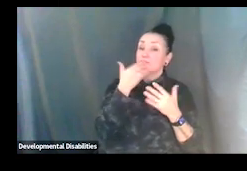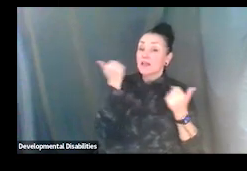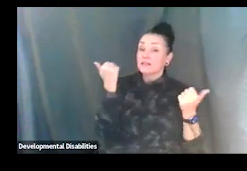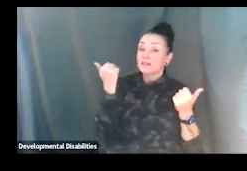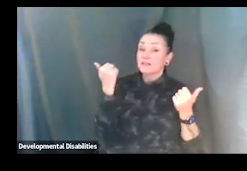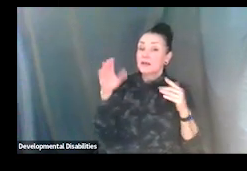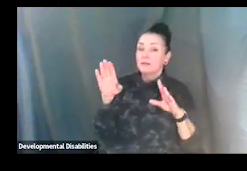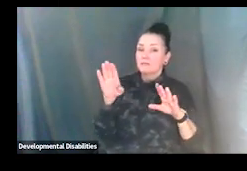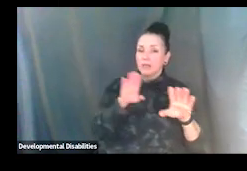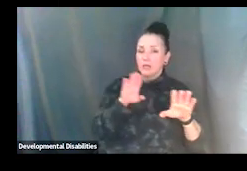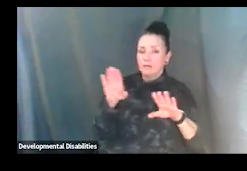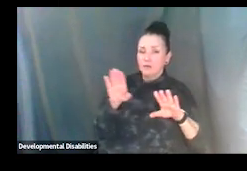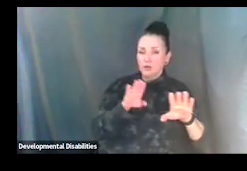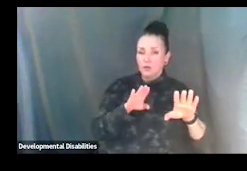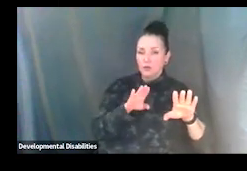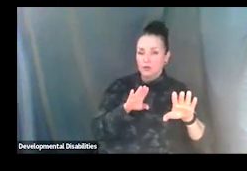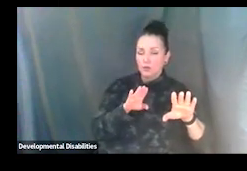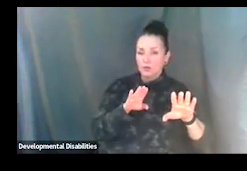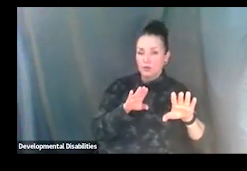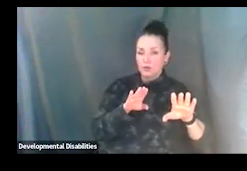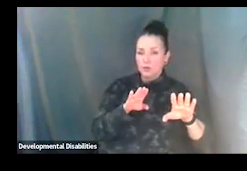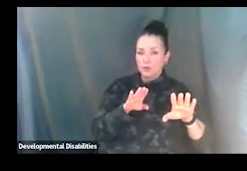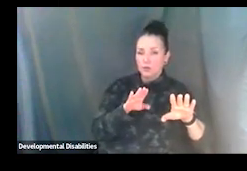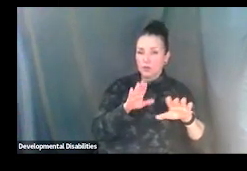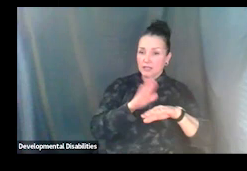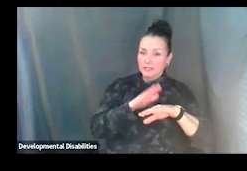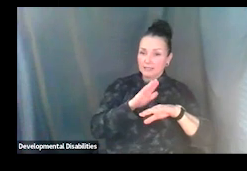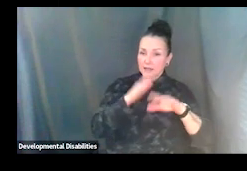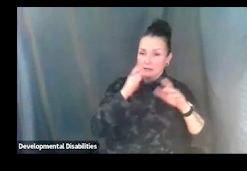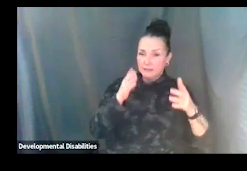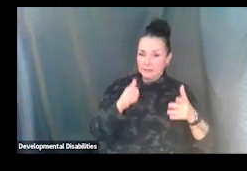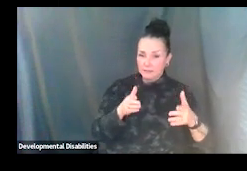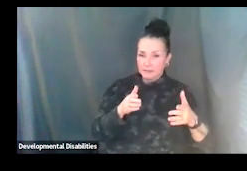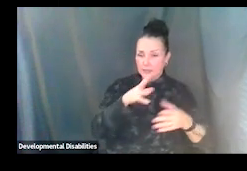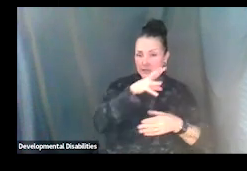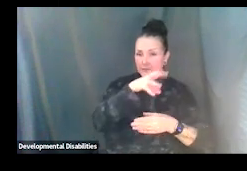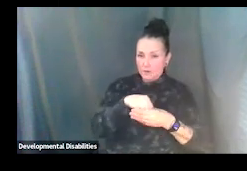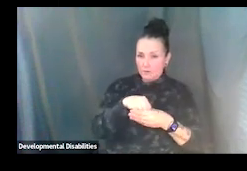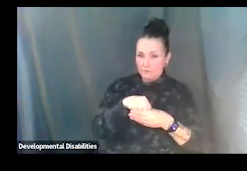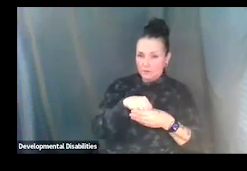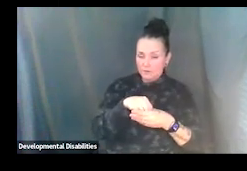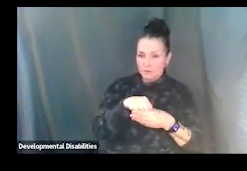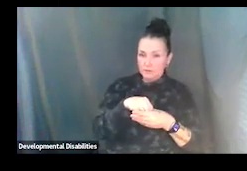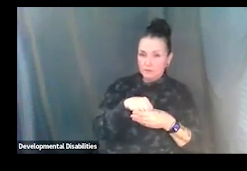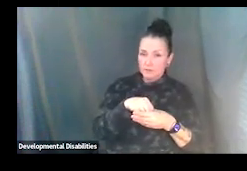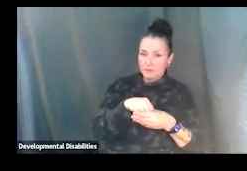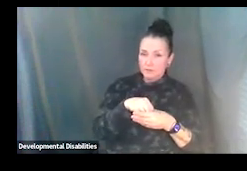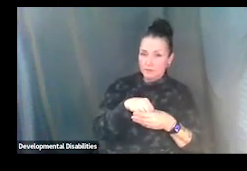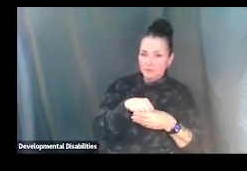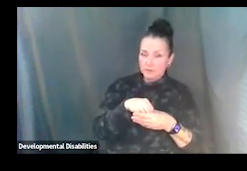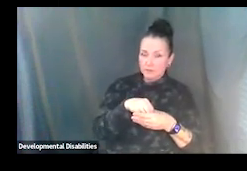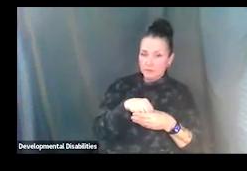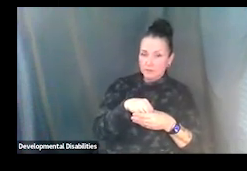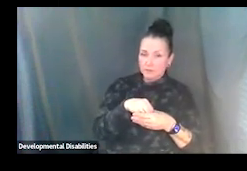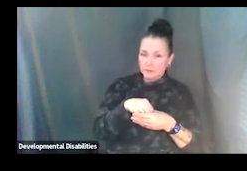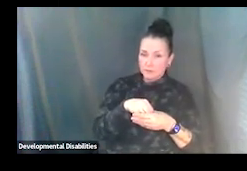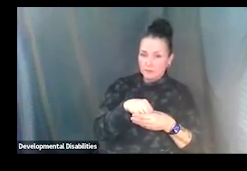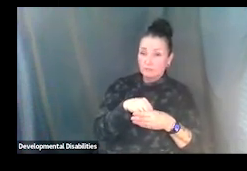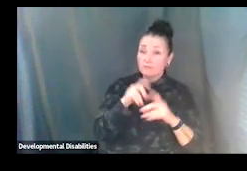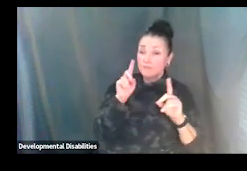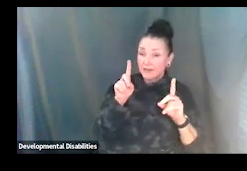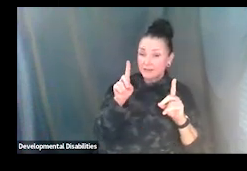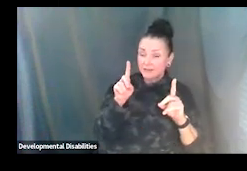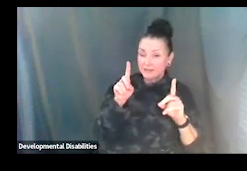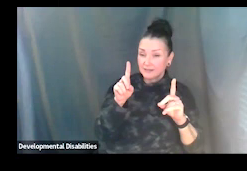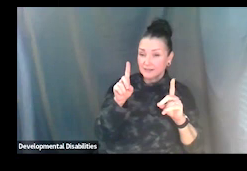behavior analysts or behavior consultants. I think, unfortunately, though, as time goes on and waiting lists get longer